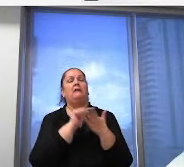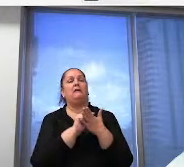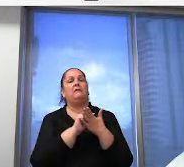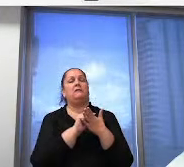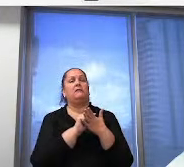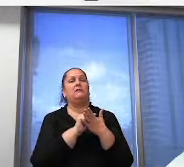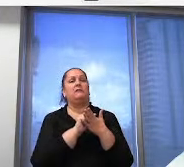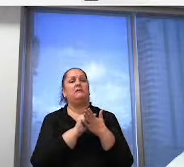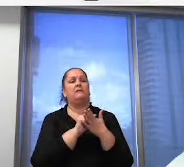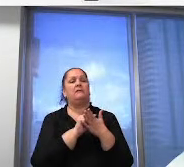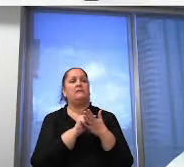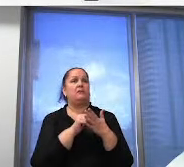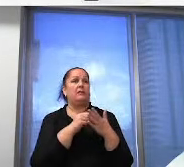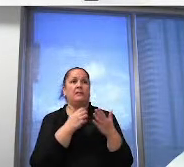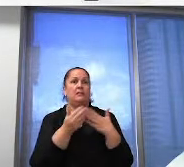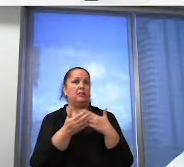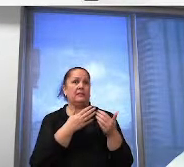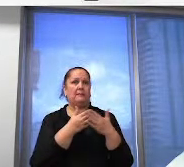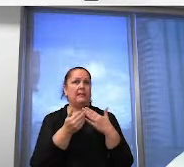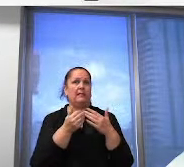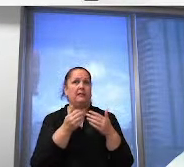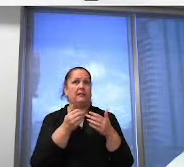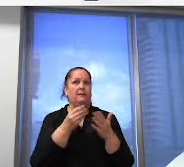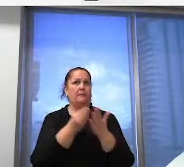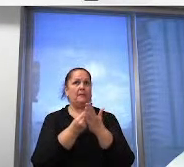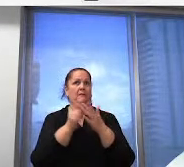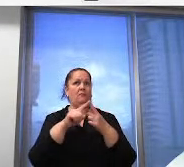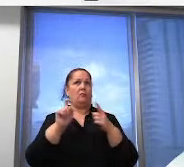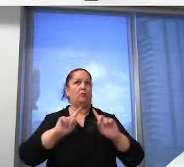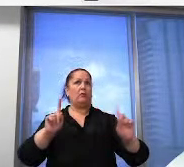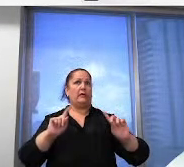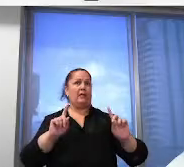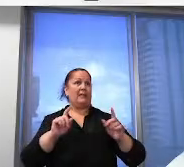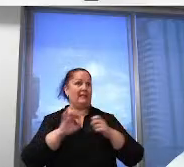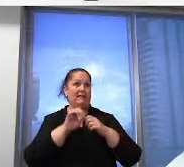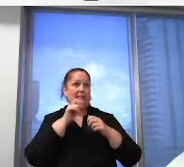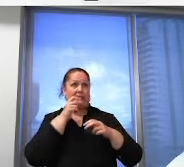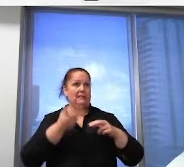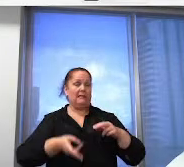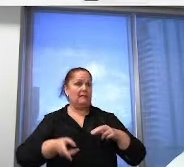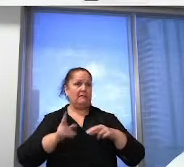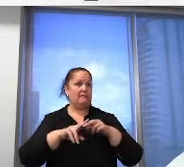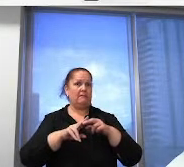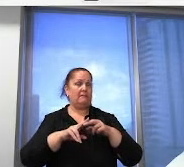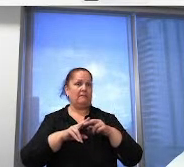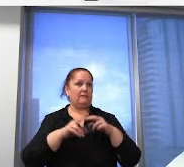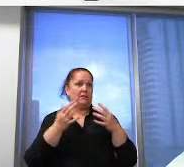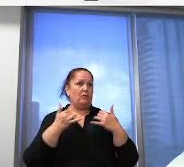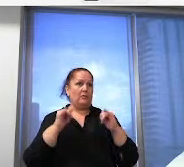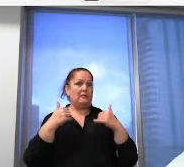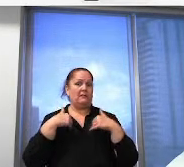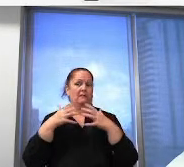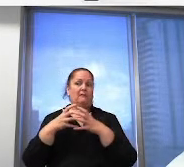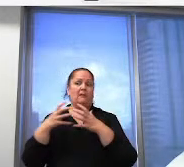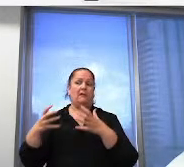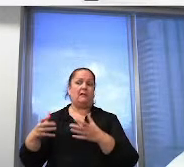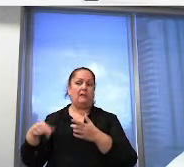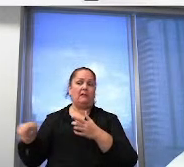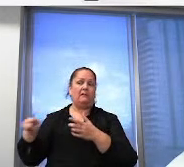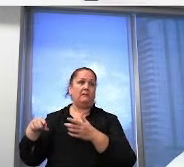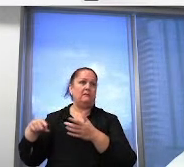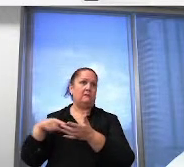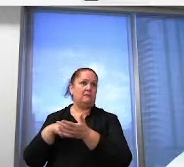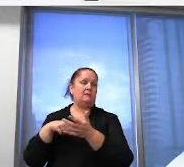accounts. It's no matter where the funding is landing at, if it does improve, we still have a